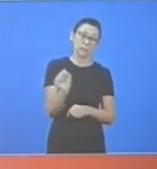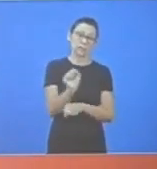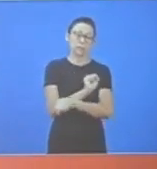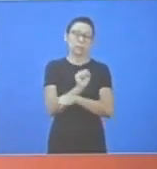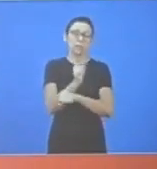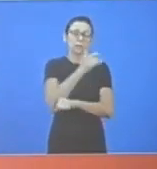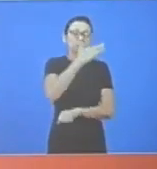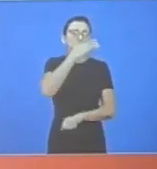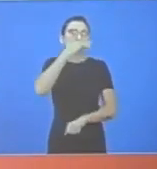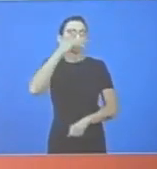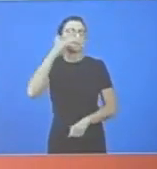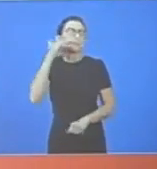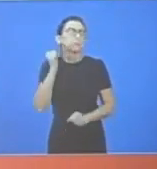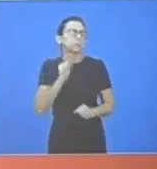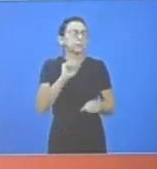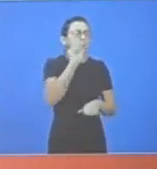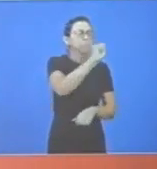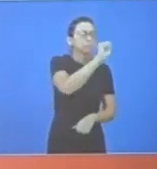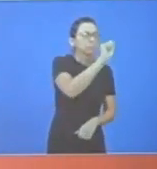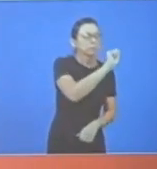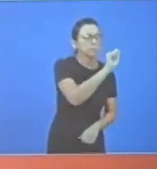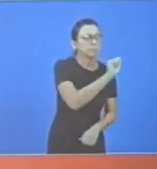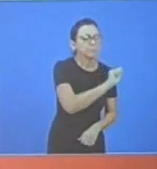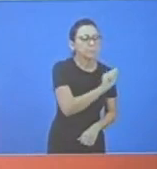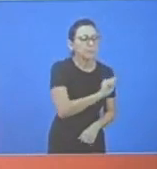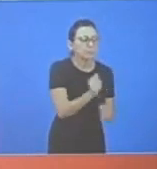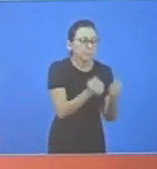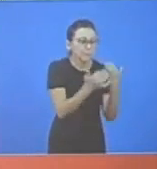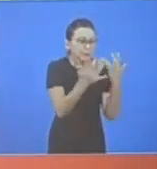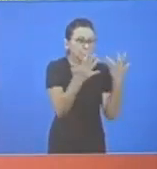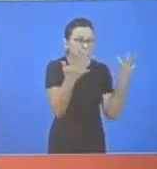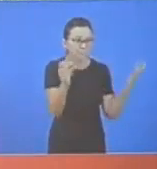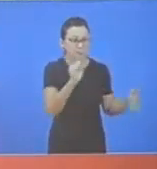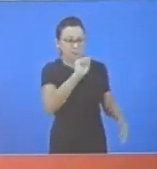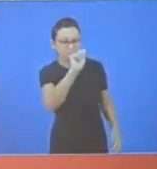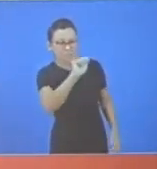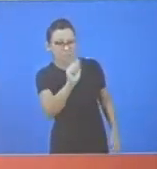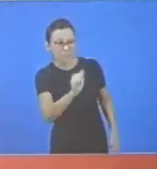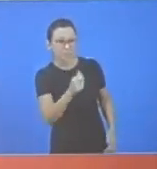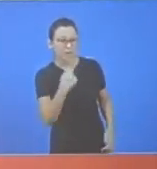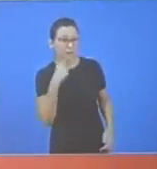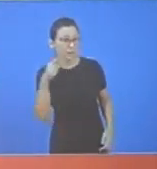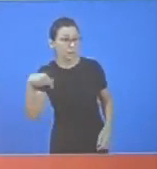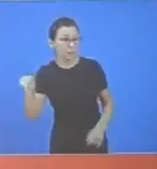but if I bought a car and I need to wash this car at that moment,